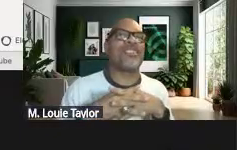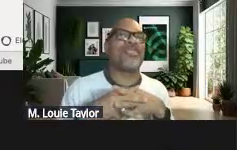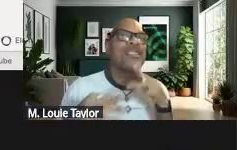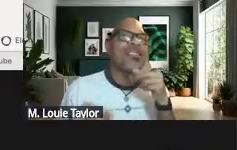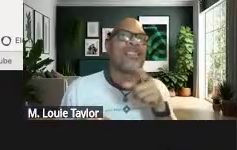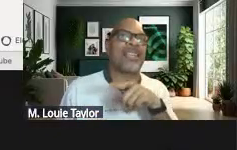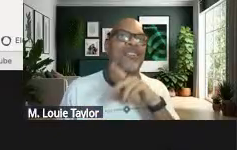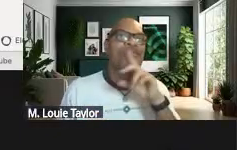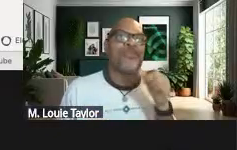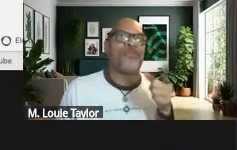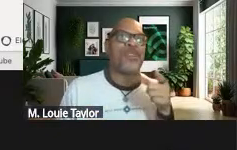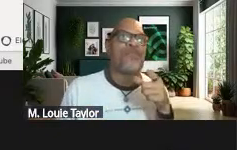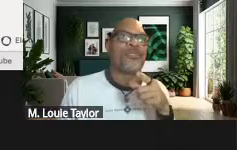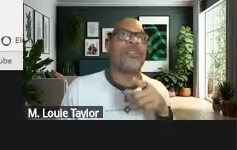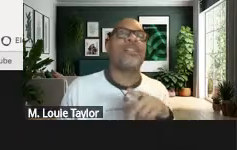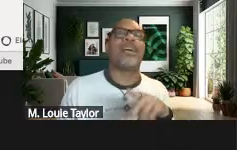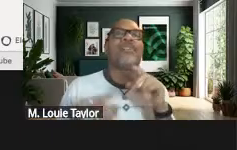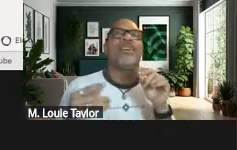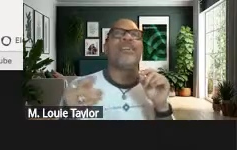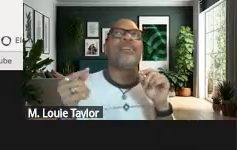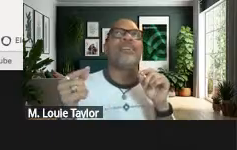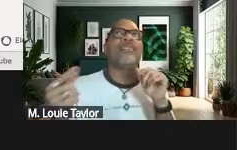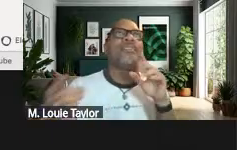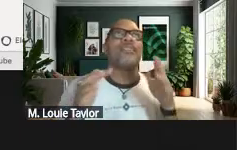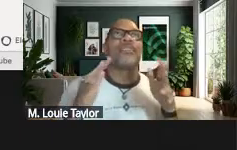So you can send this out to people. Like,